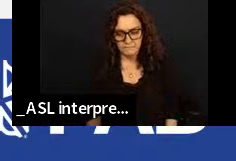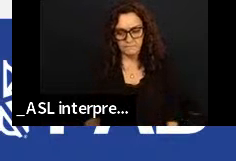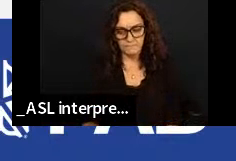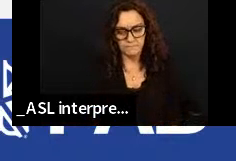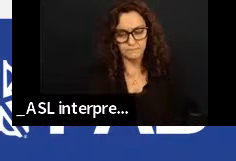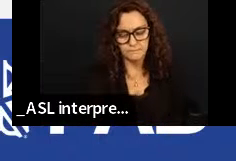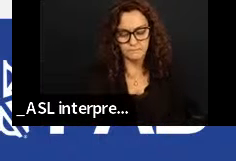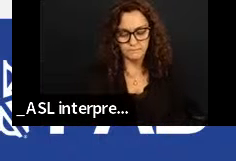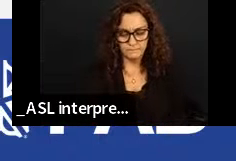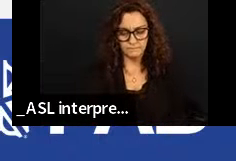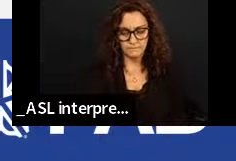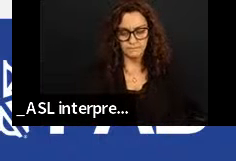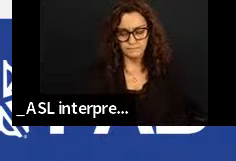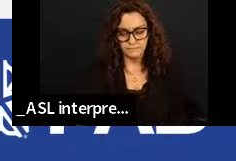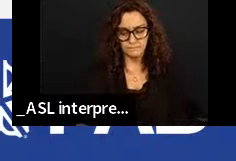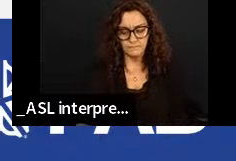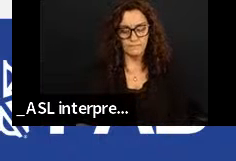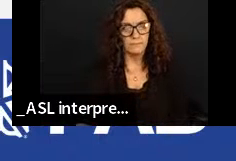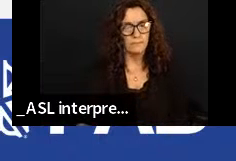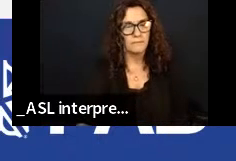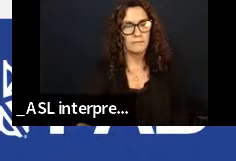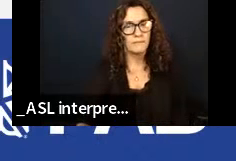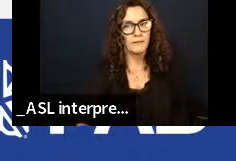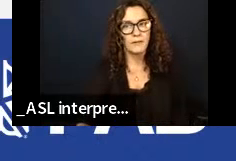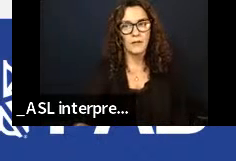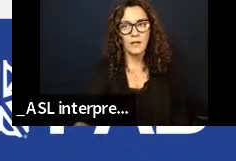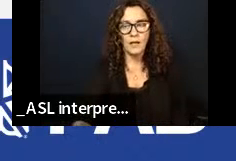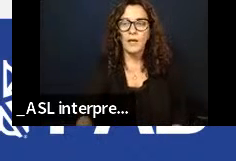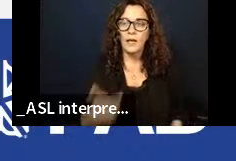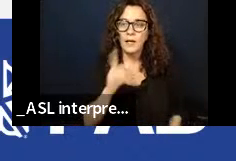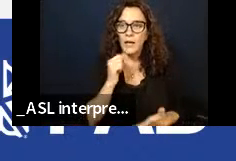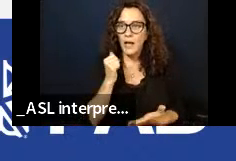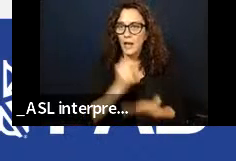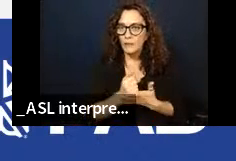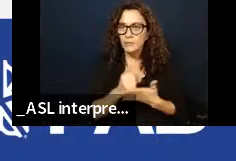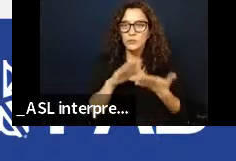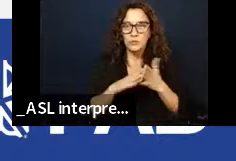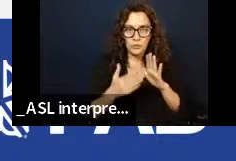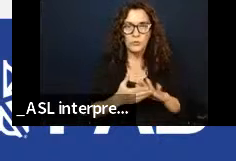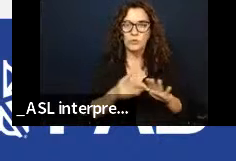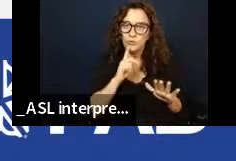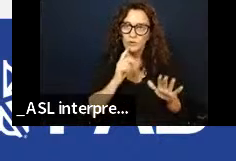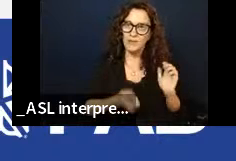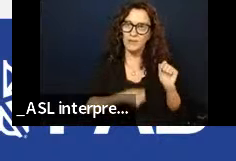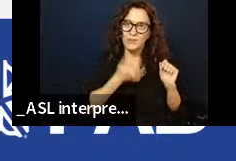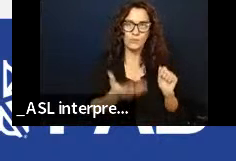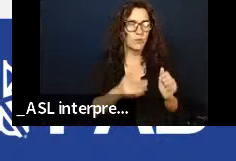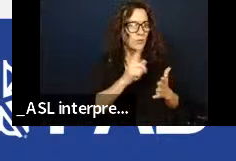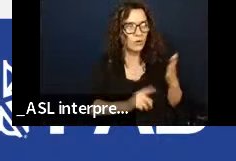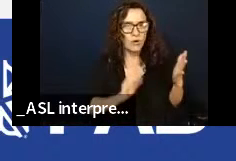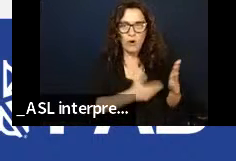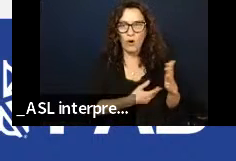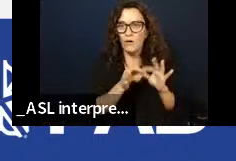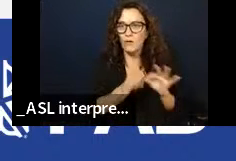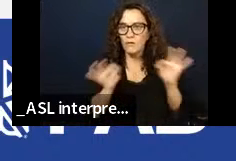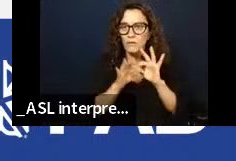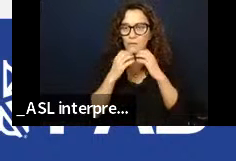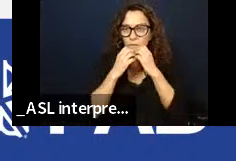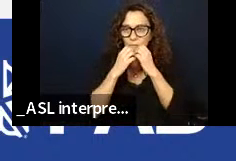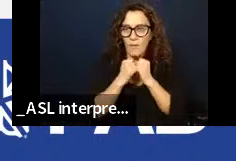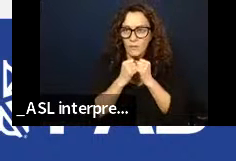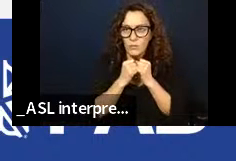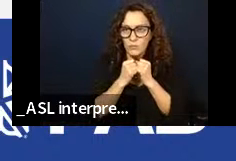important because it's a way for the community to express its values or what it wants to see with respect to discipline